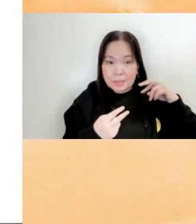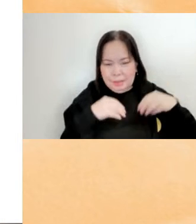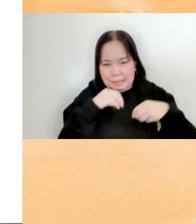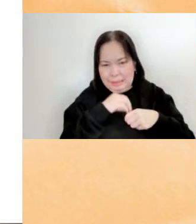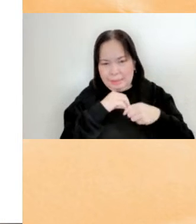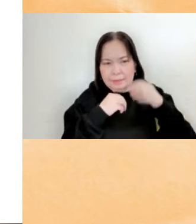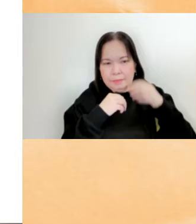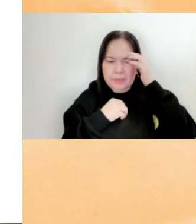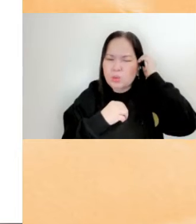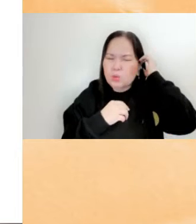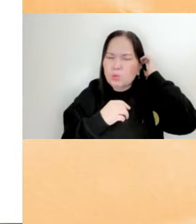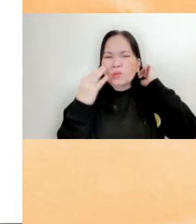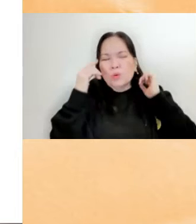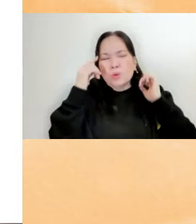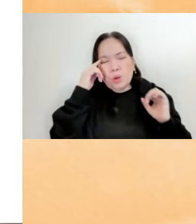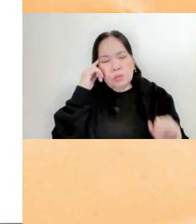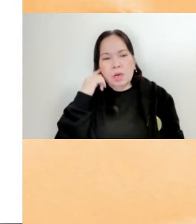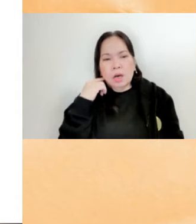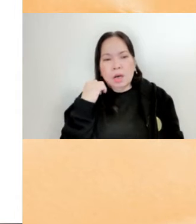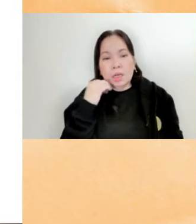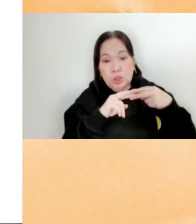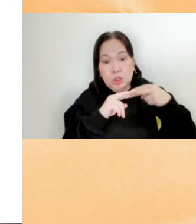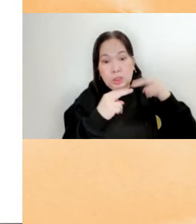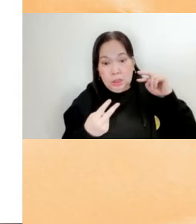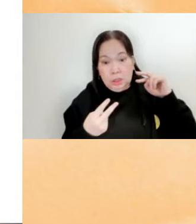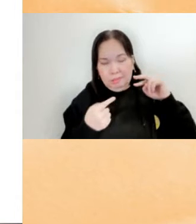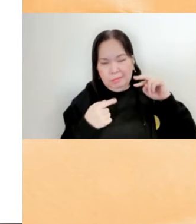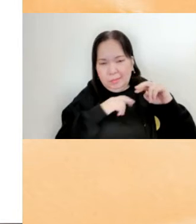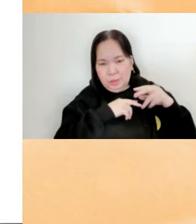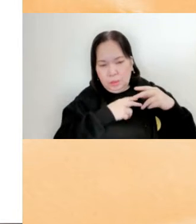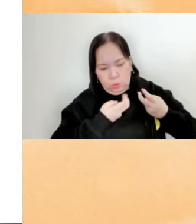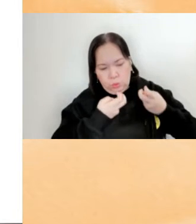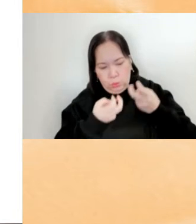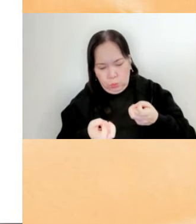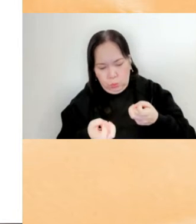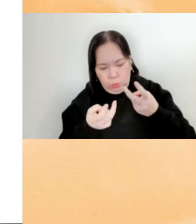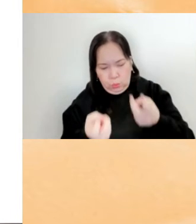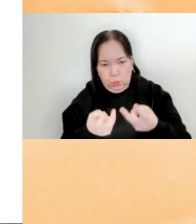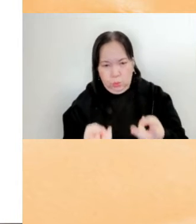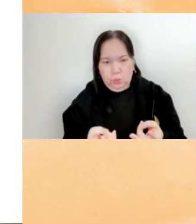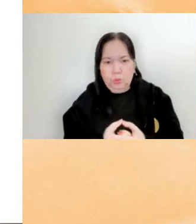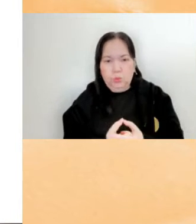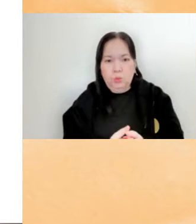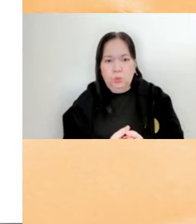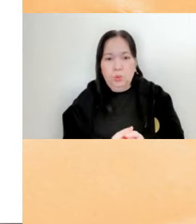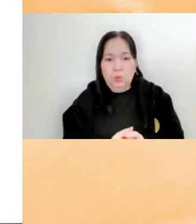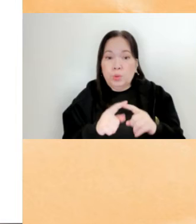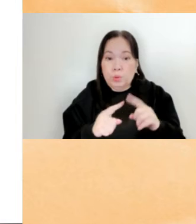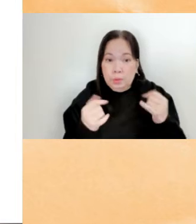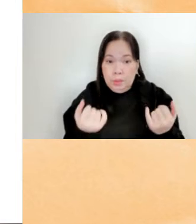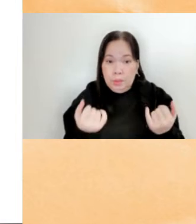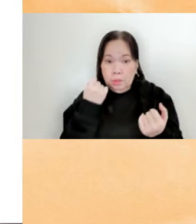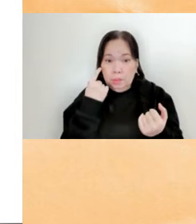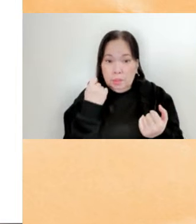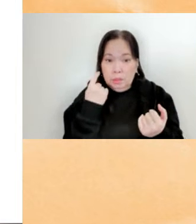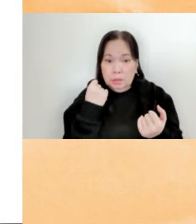Previously, we thought that genetic factors were immutable and cast in stone. However, we now know that